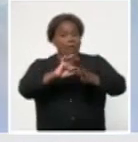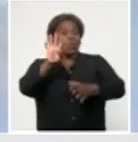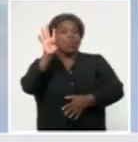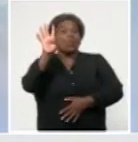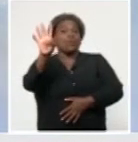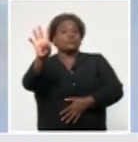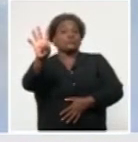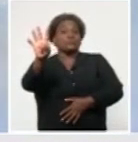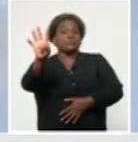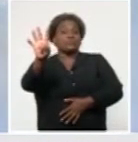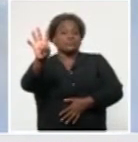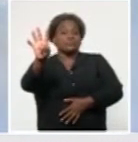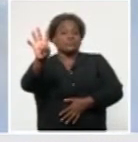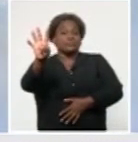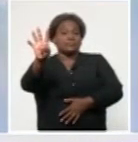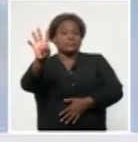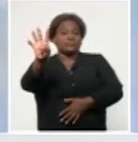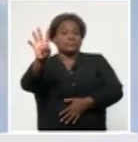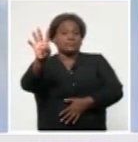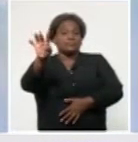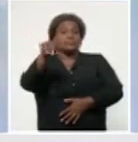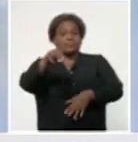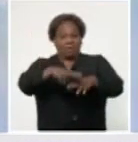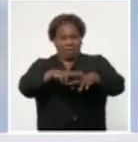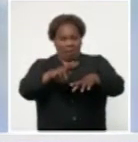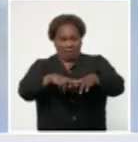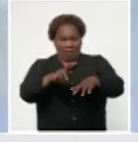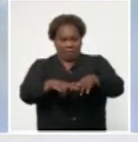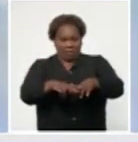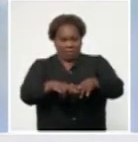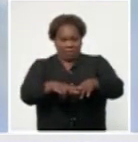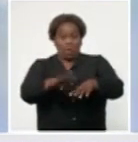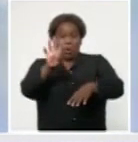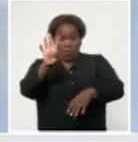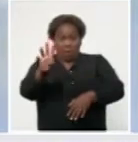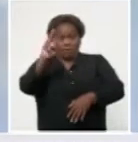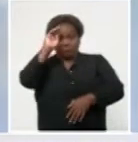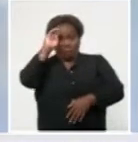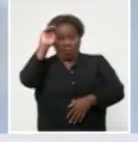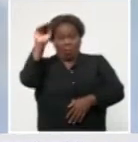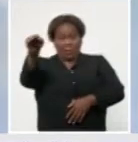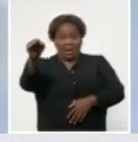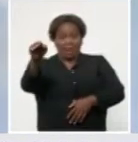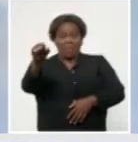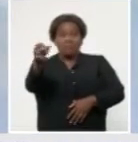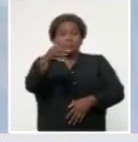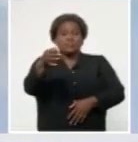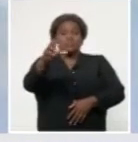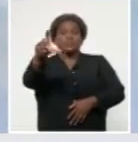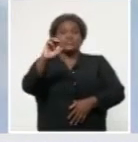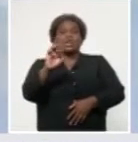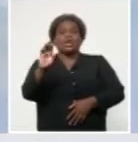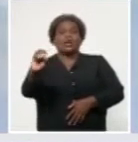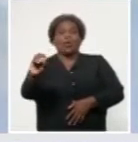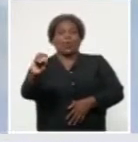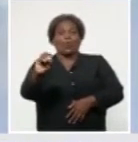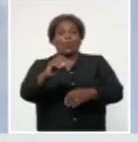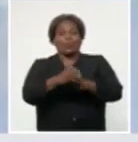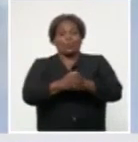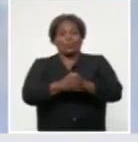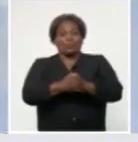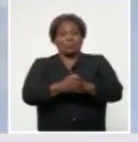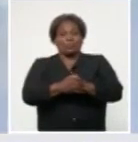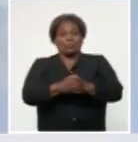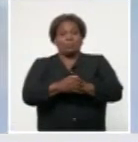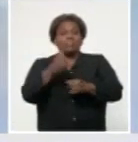We always regret the death of 86 people, and we convey our condolences to their relatives. 86